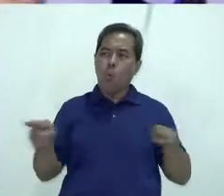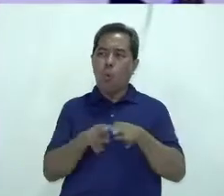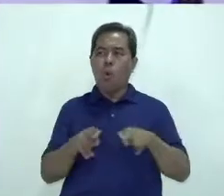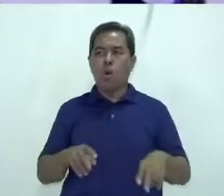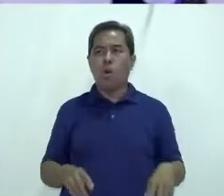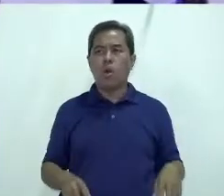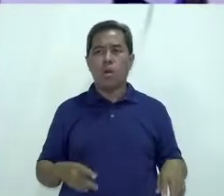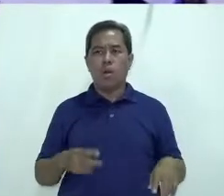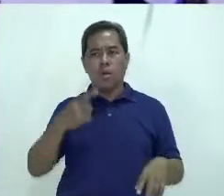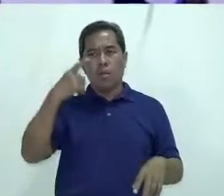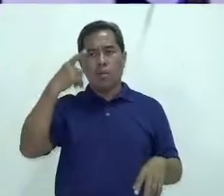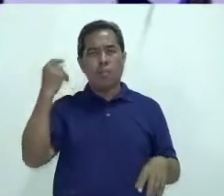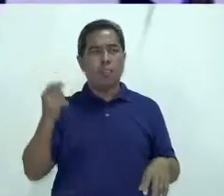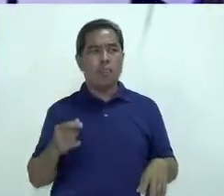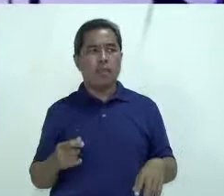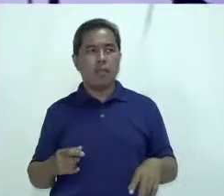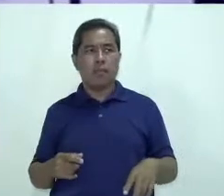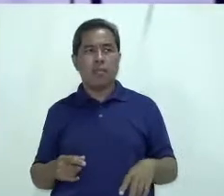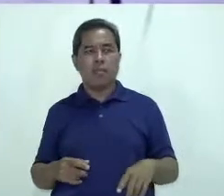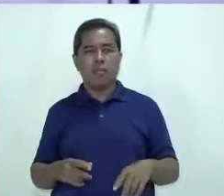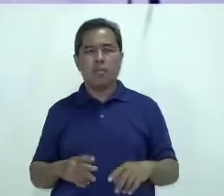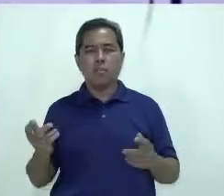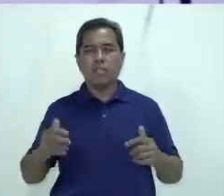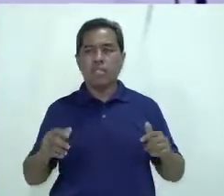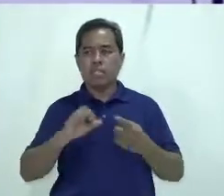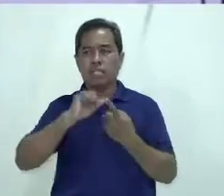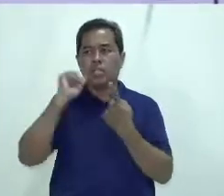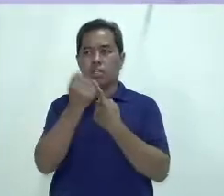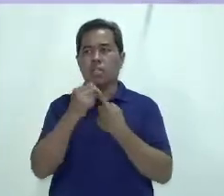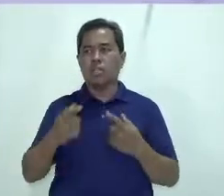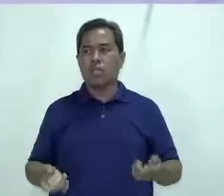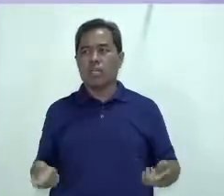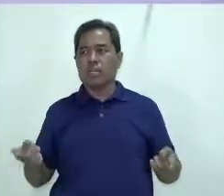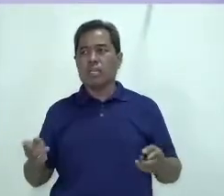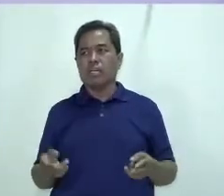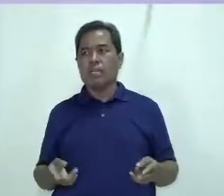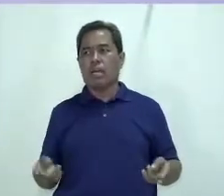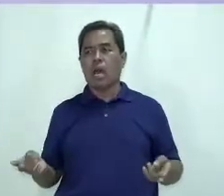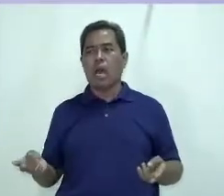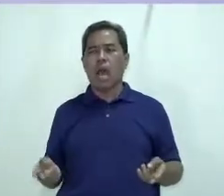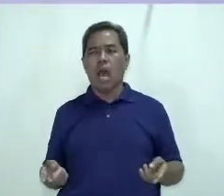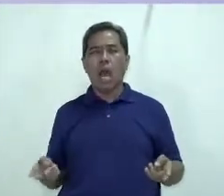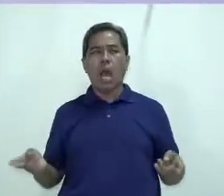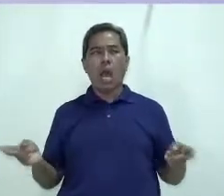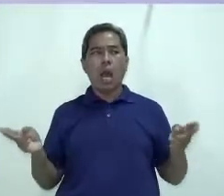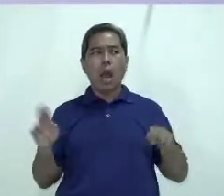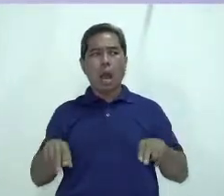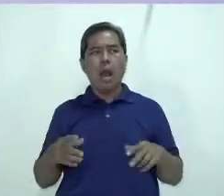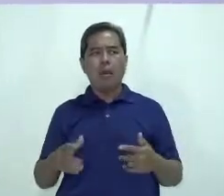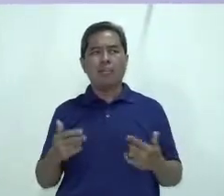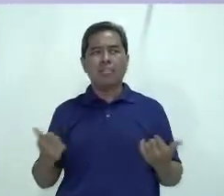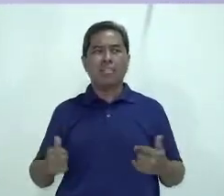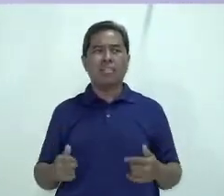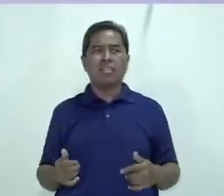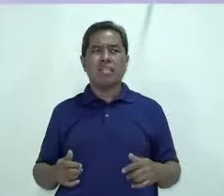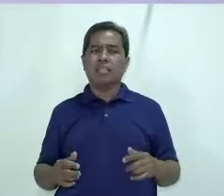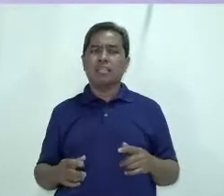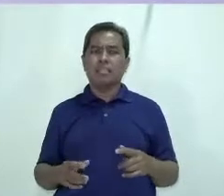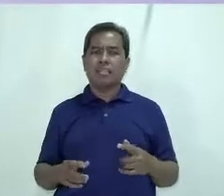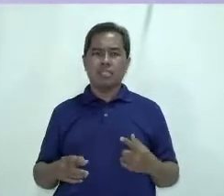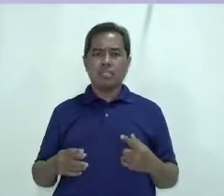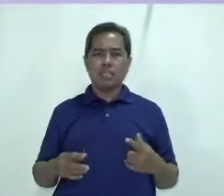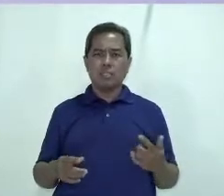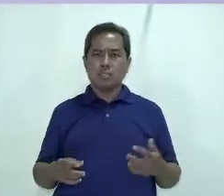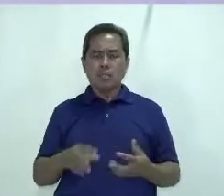circumstances surrounding us, whether it's material or it's in relationships, there is always a spirituality behind